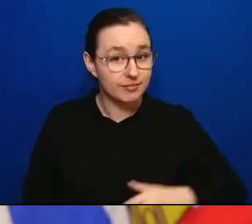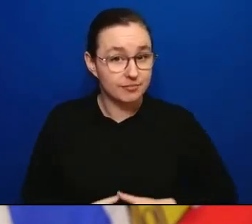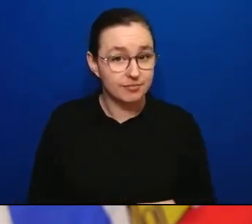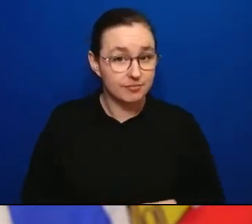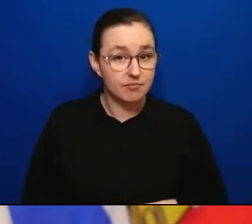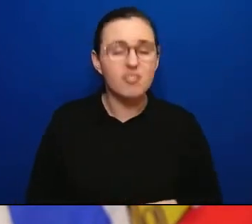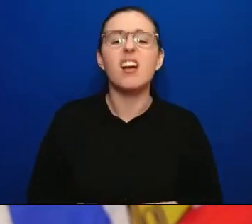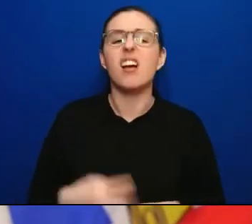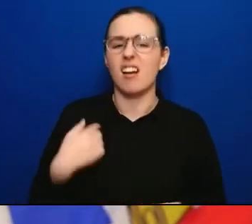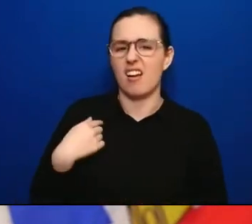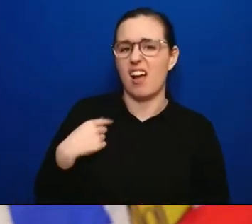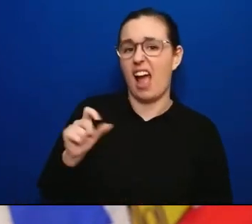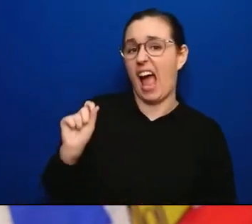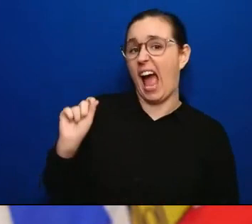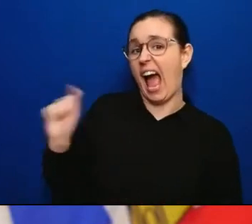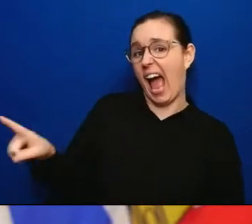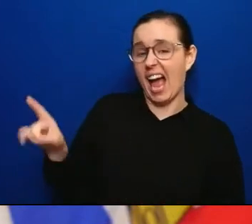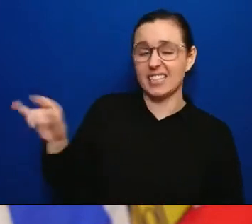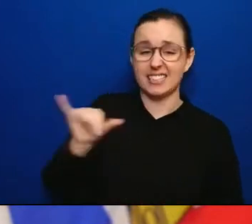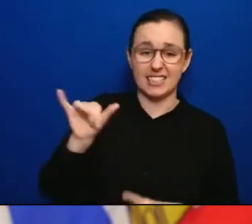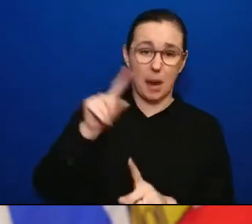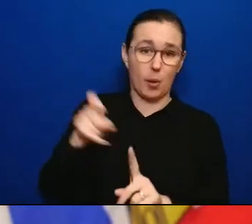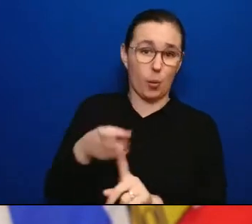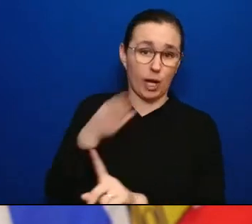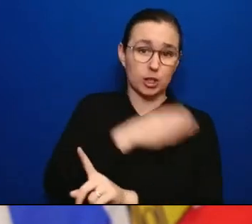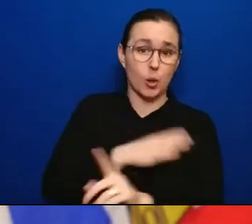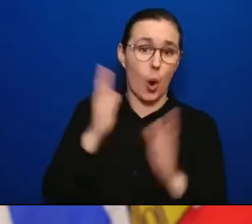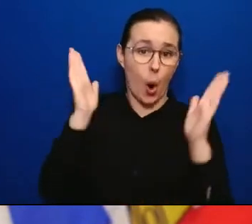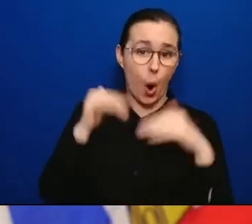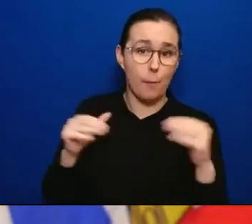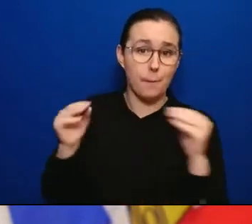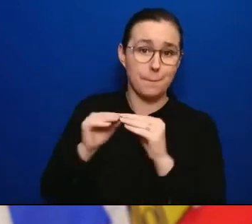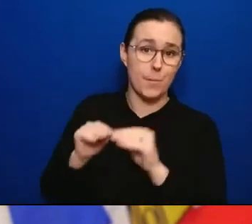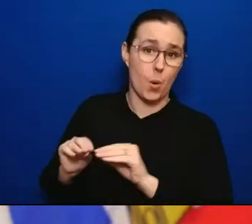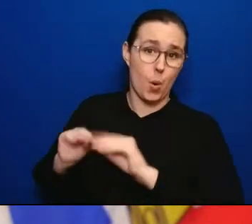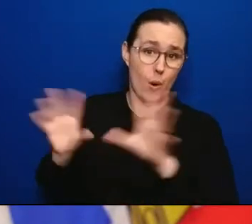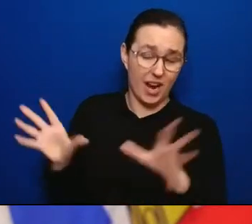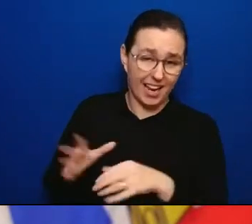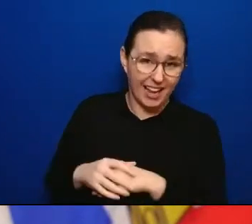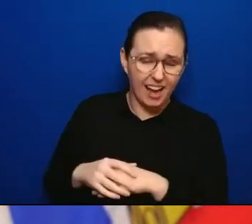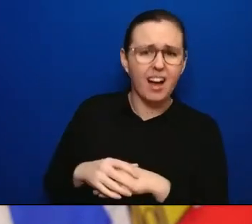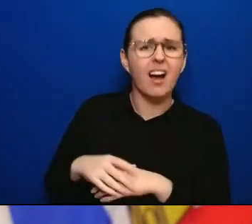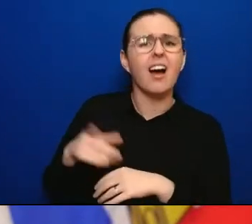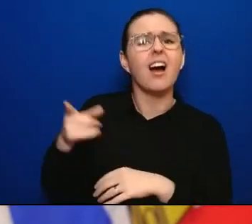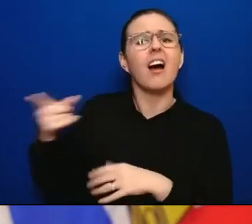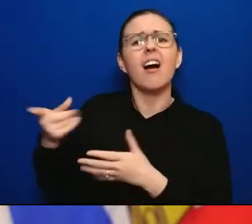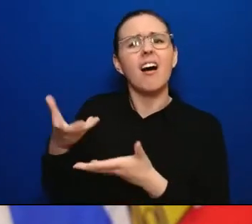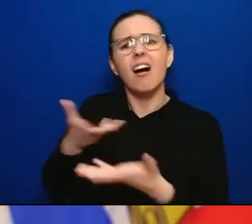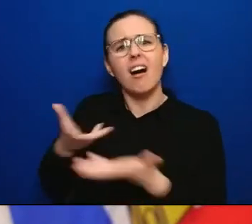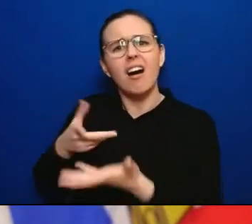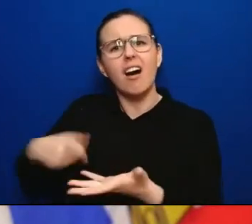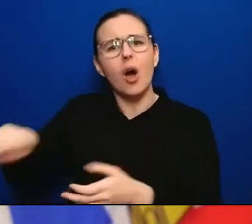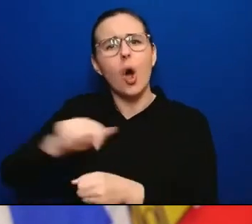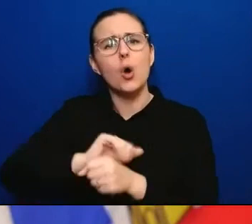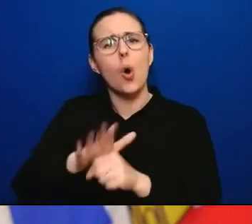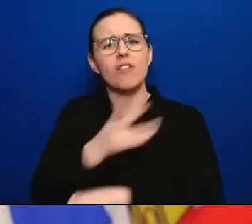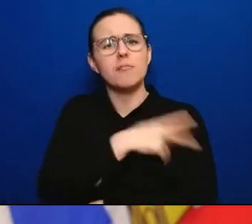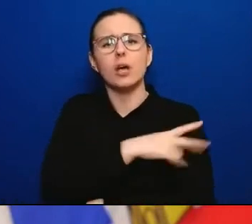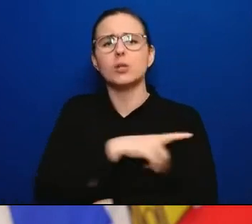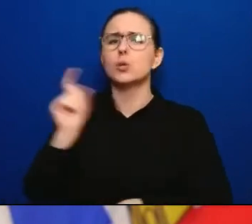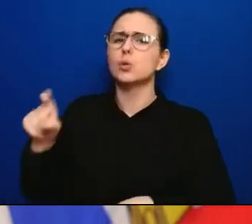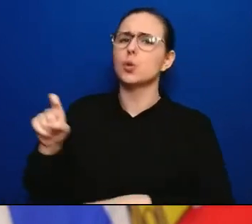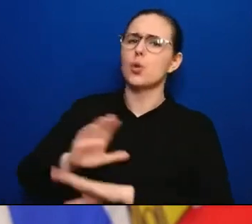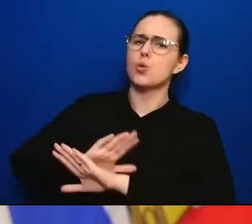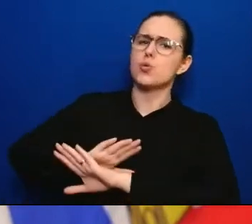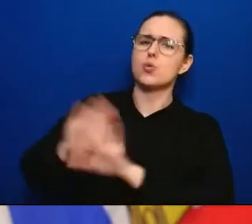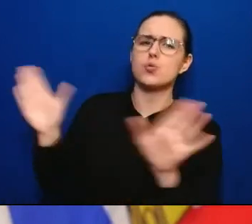Richard's question, and I'm hoping I can get a clearer answer. The Lyme Kid Hospital ER, Dr. Kevin McLeod, who treats COVID patients himself, says it's time